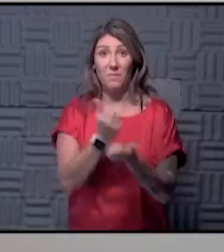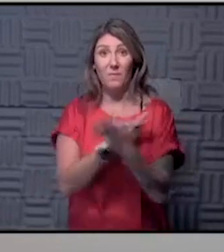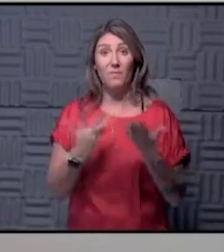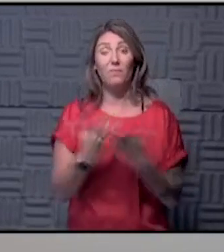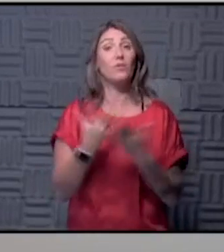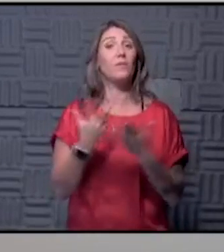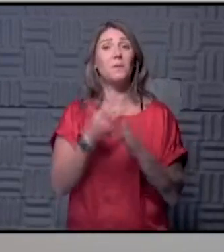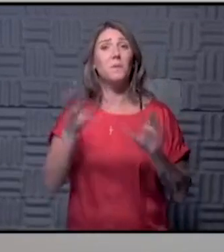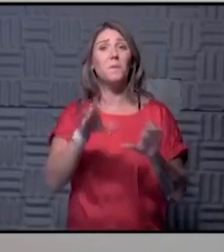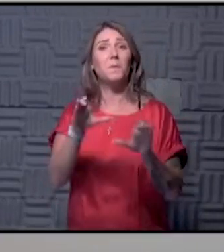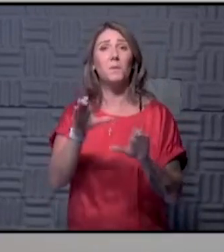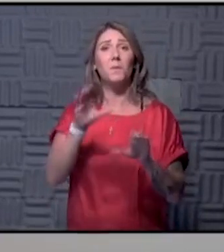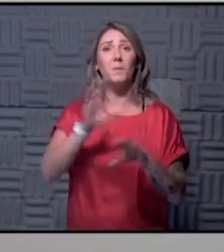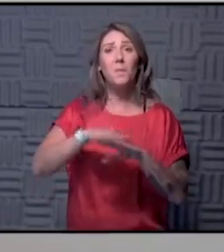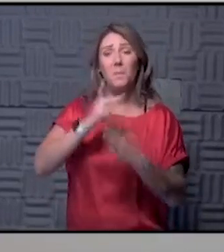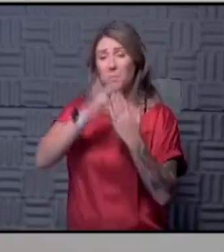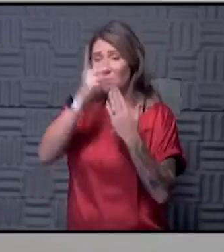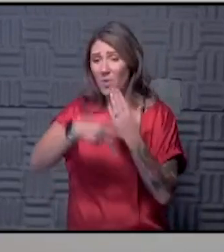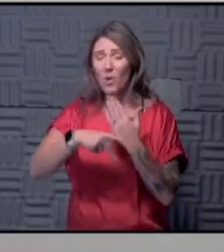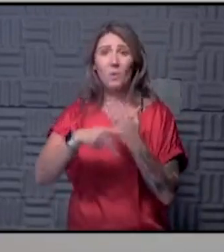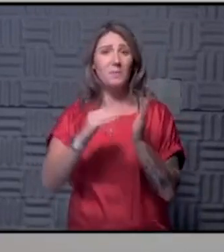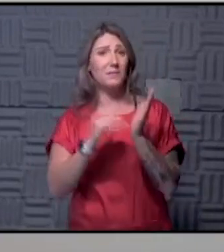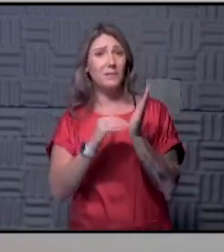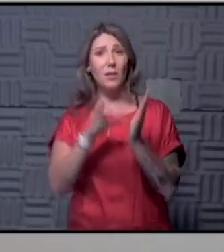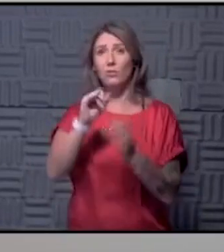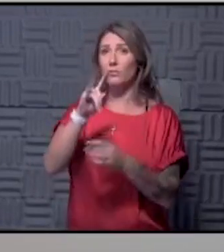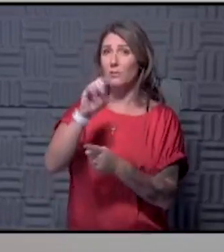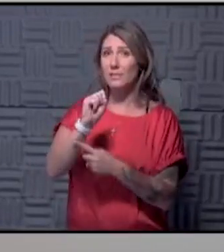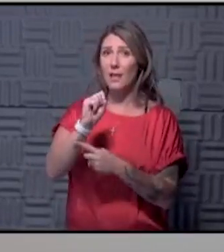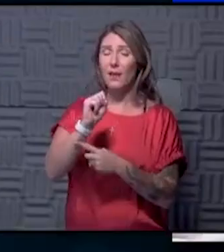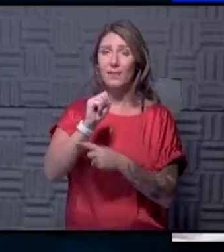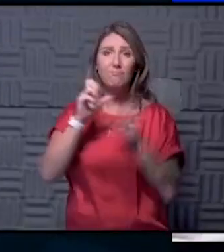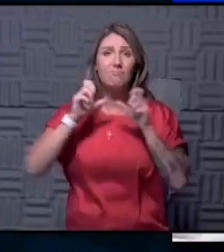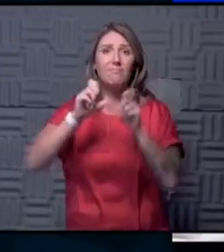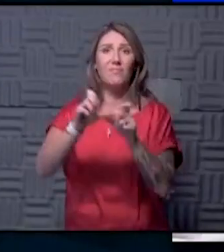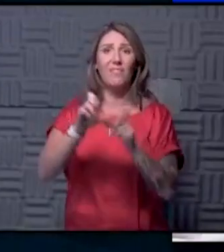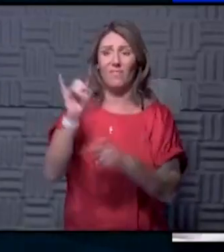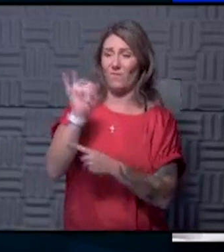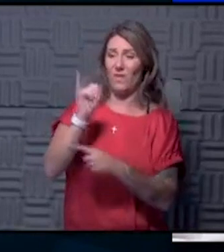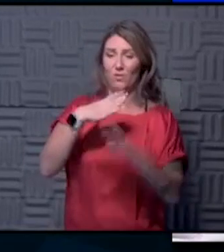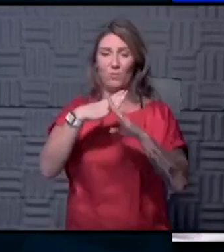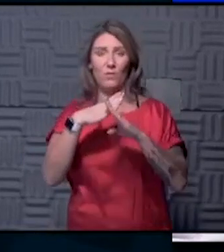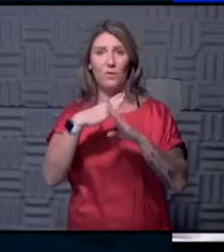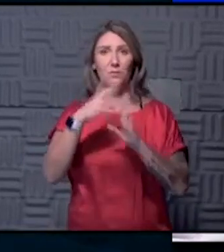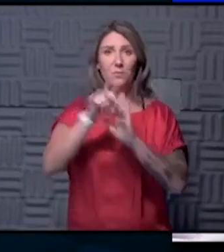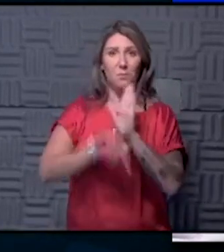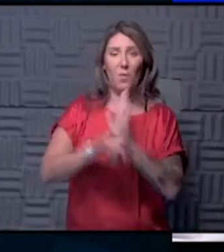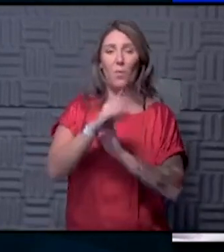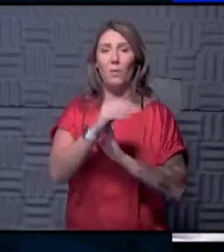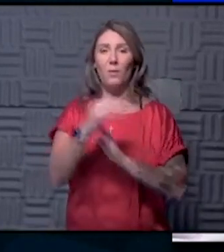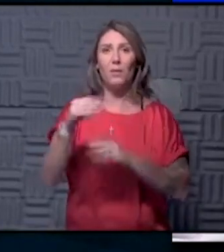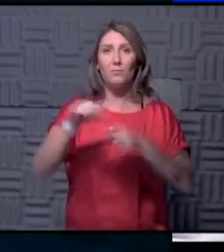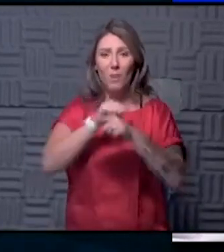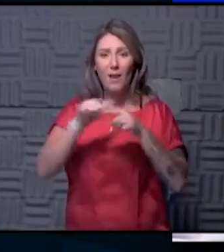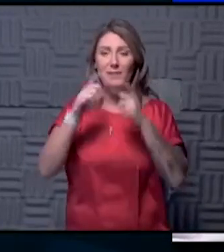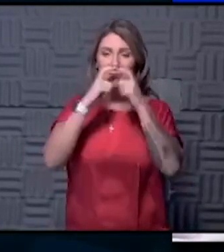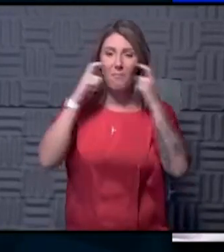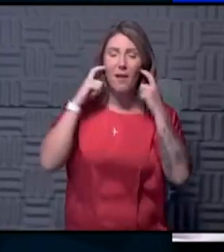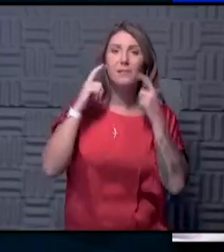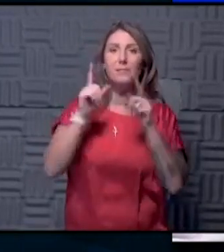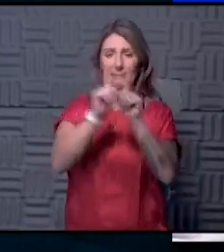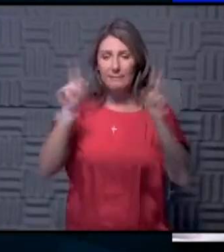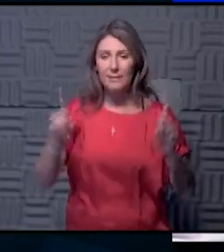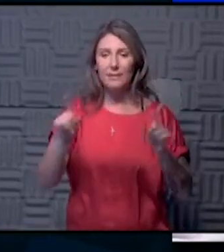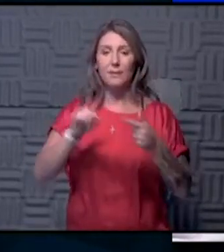every day, Dr. Stites. So continuing to adhere to their infection prevention protocols and practices. So masking,